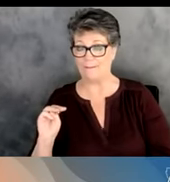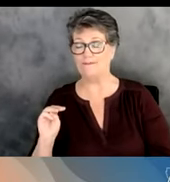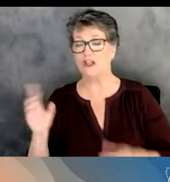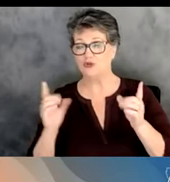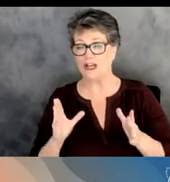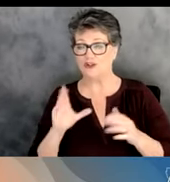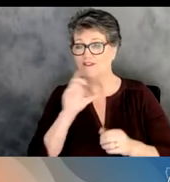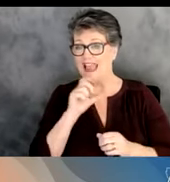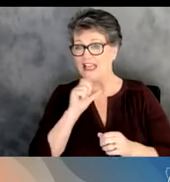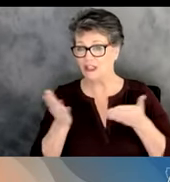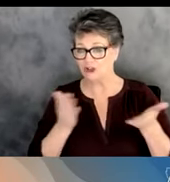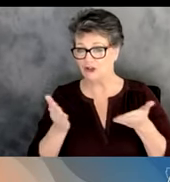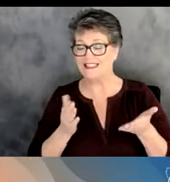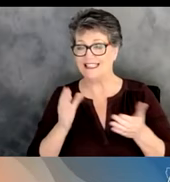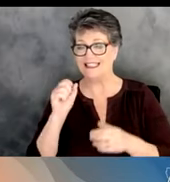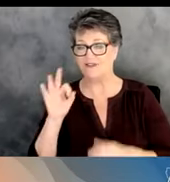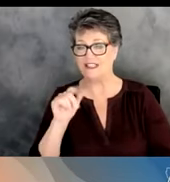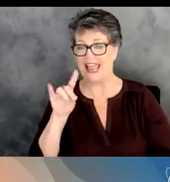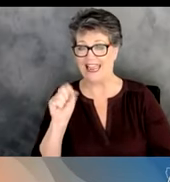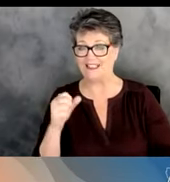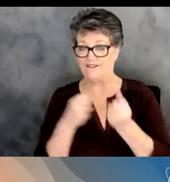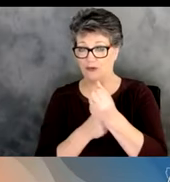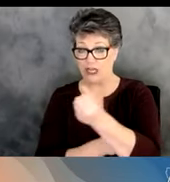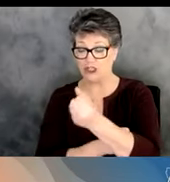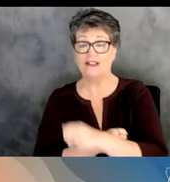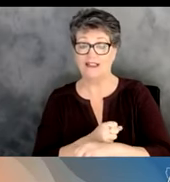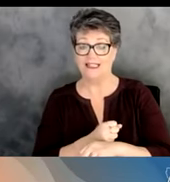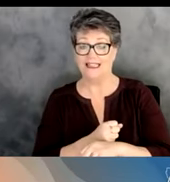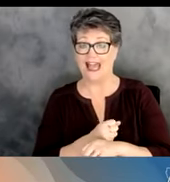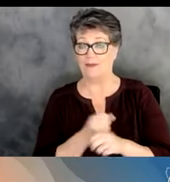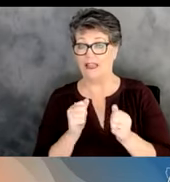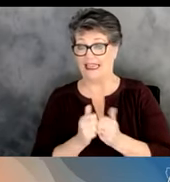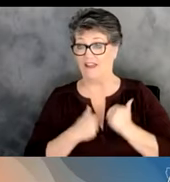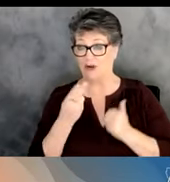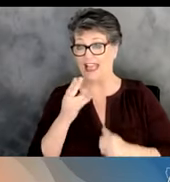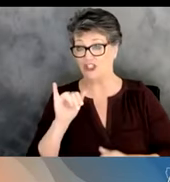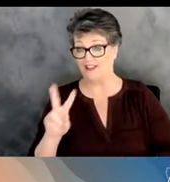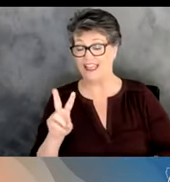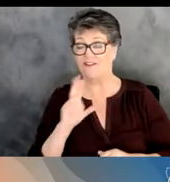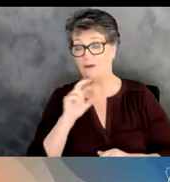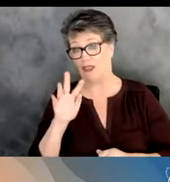at San Francisco AIDS Foundation. And I've been someone who's been living with HIV for about 34 years.